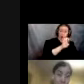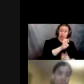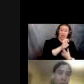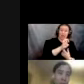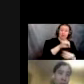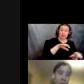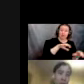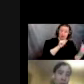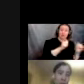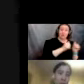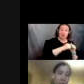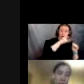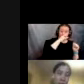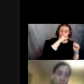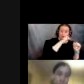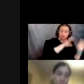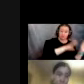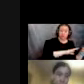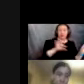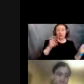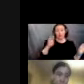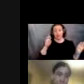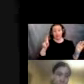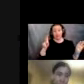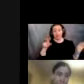kids. Frank left to go